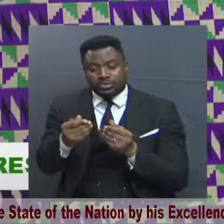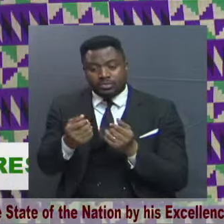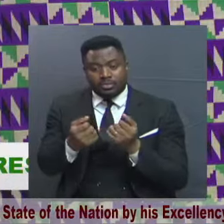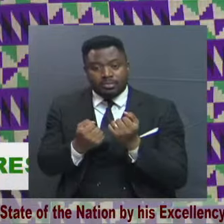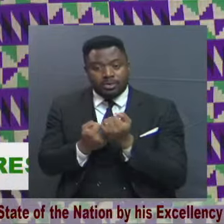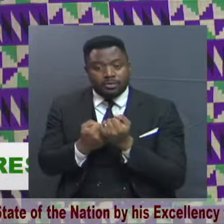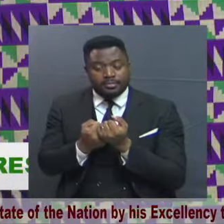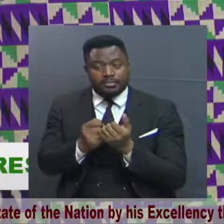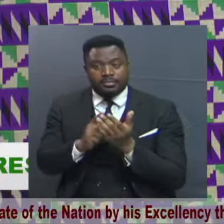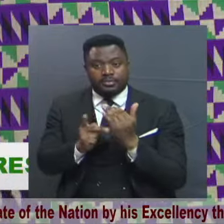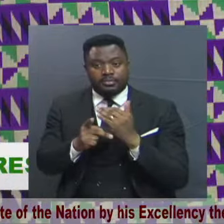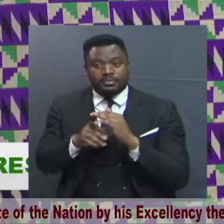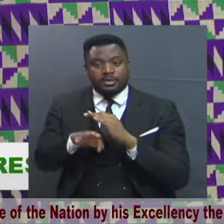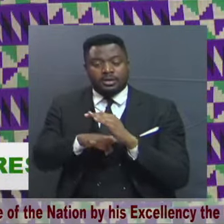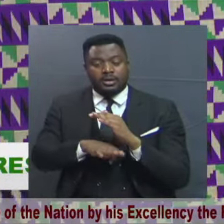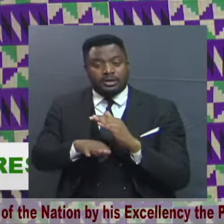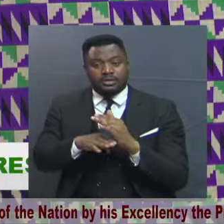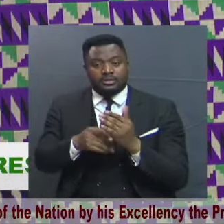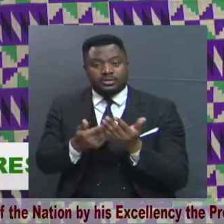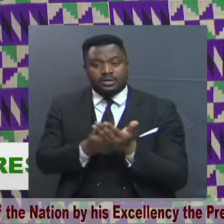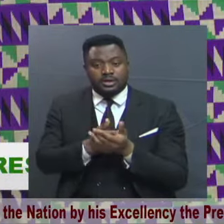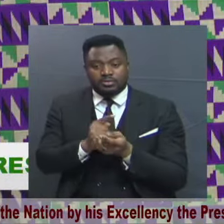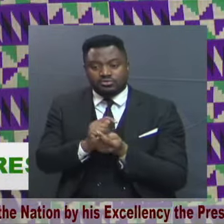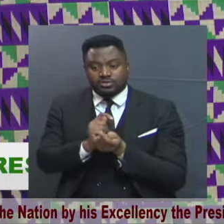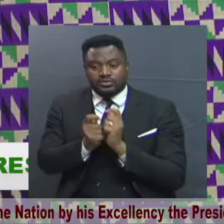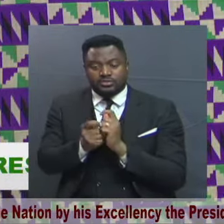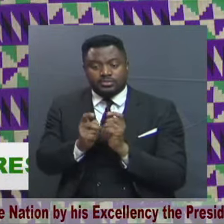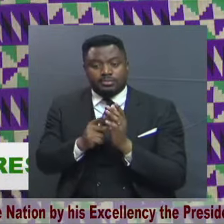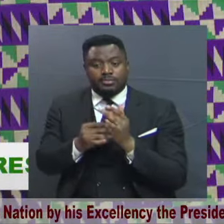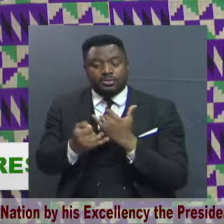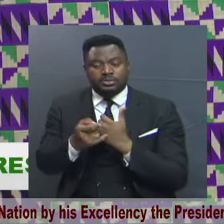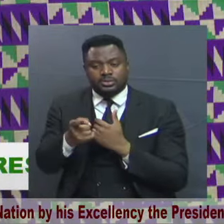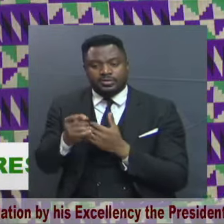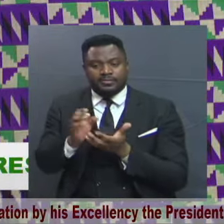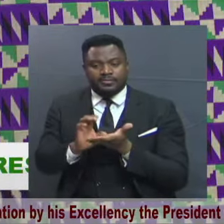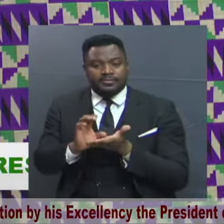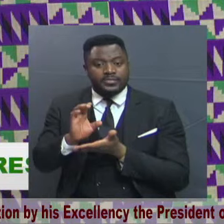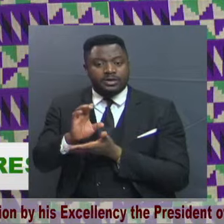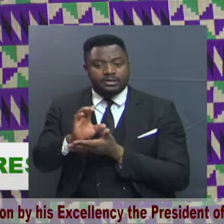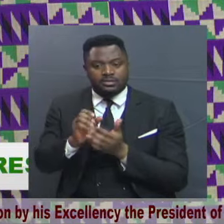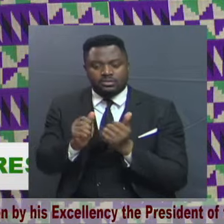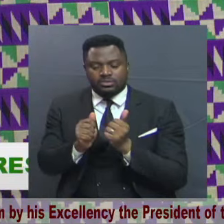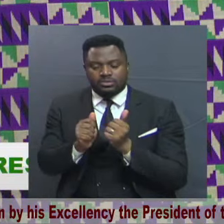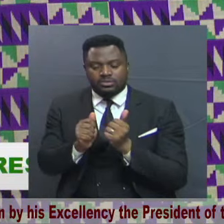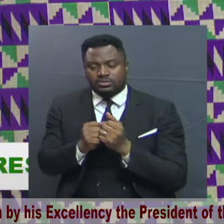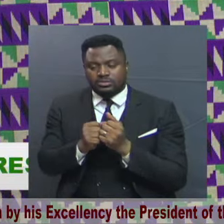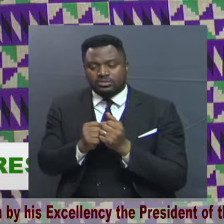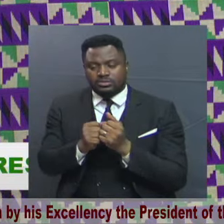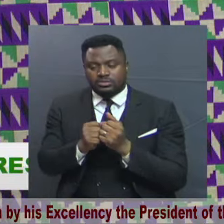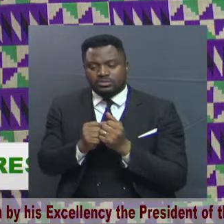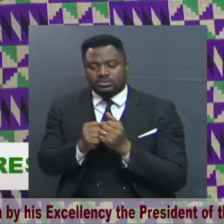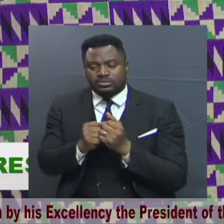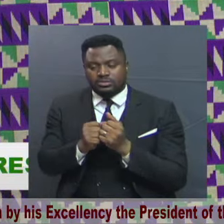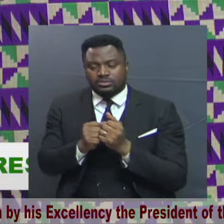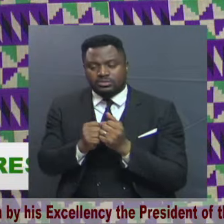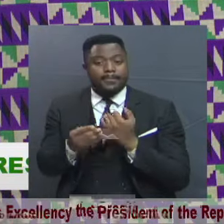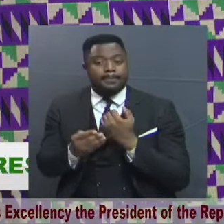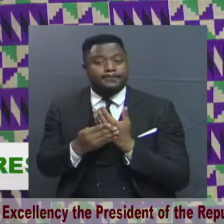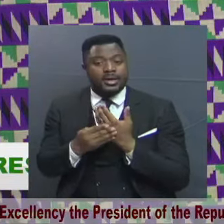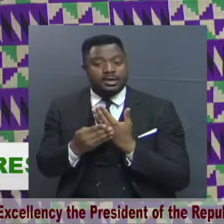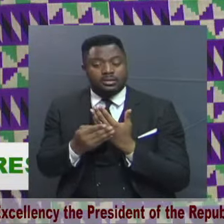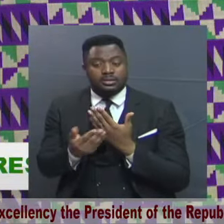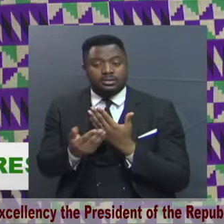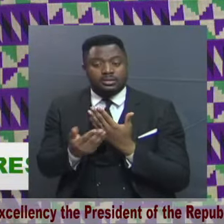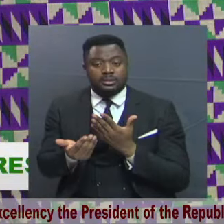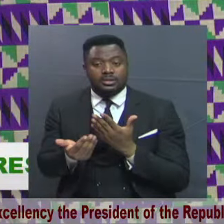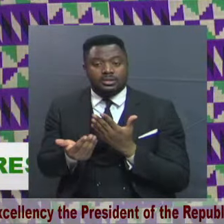Program under the Ghana transformative project is being funded with the support of the World Bank again